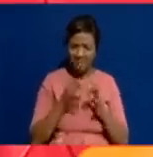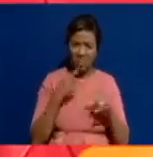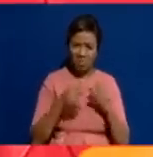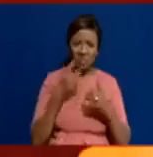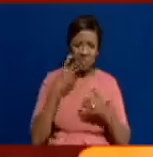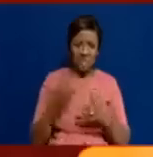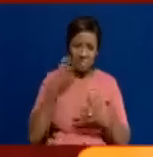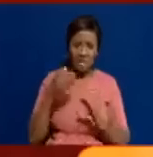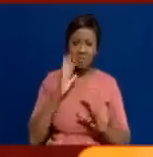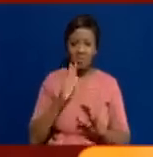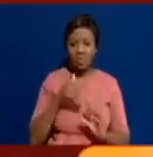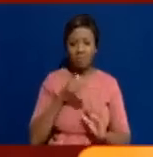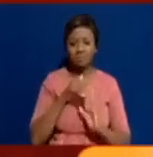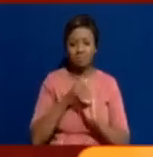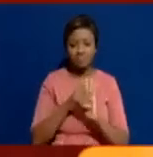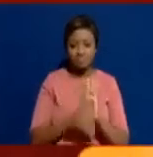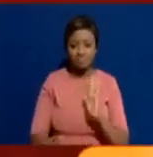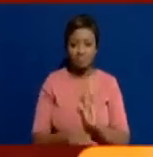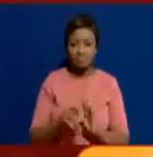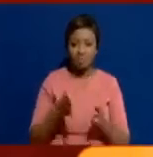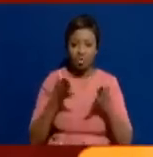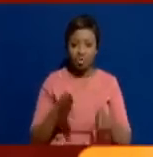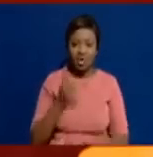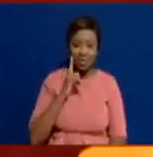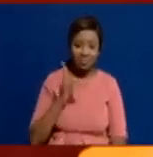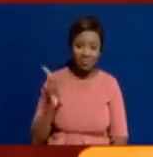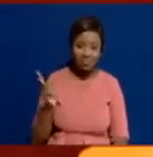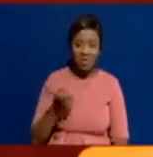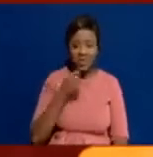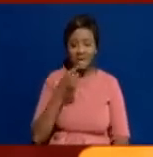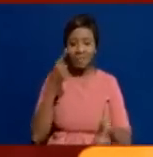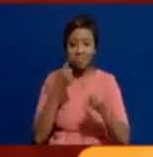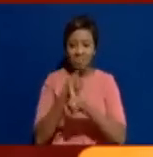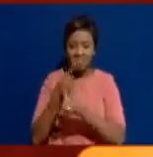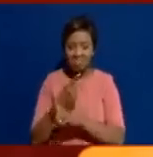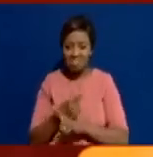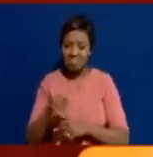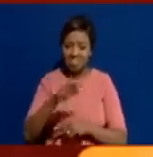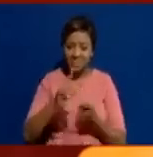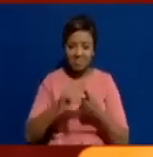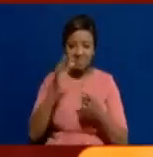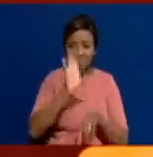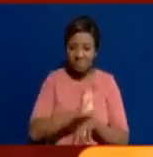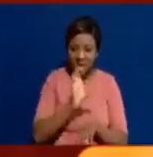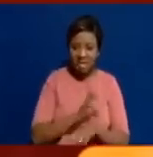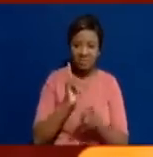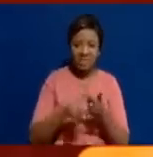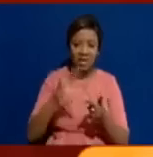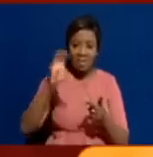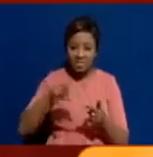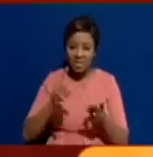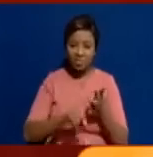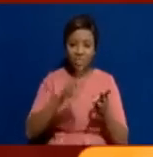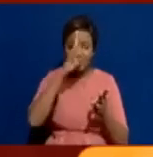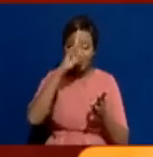even more. Ruele has taken the pill at Holy Family Basilica, in a matatu, Central Police Station, and